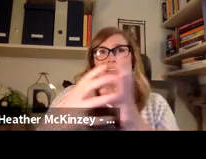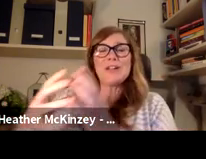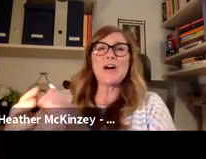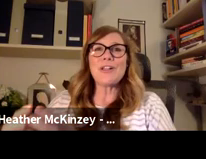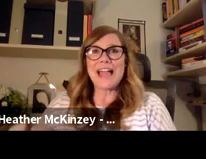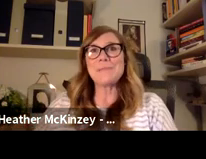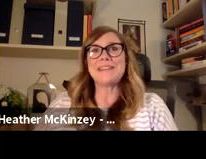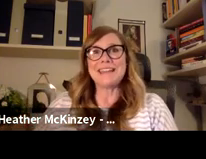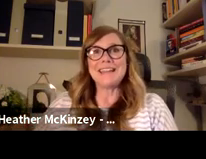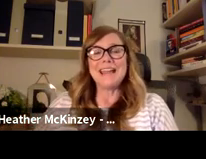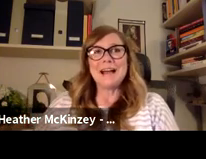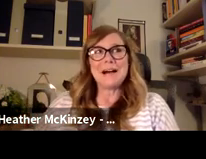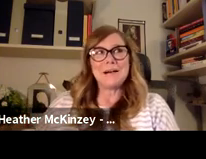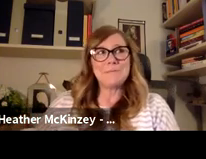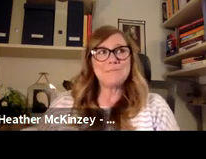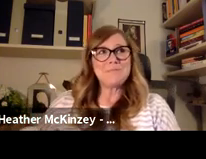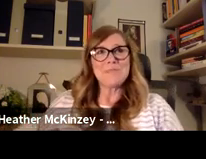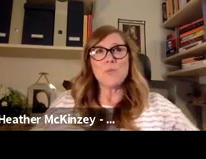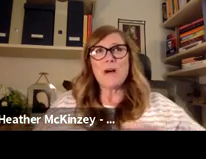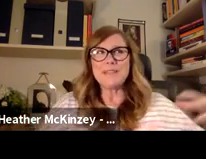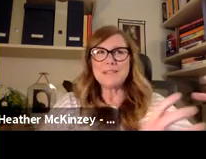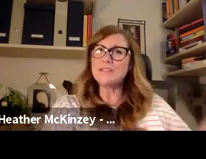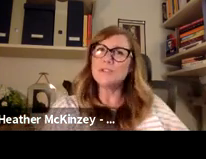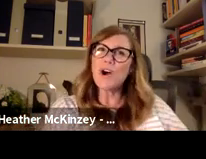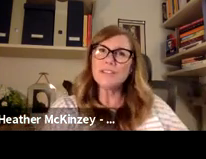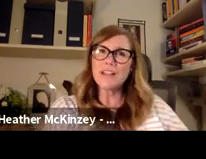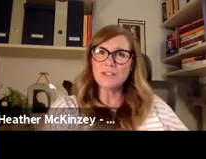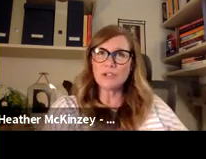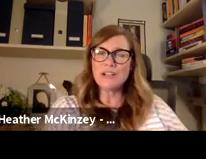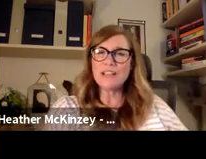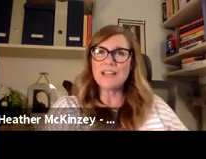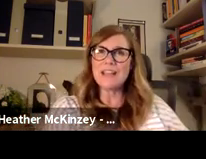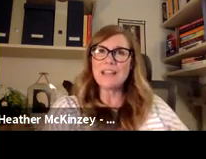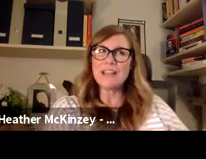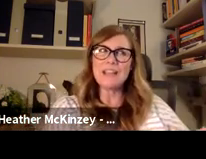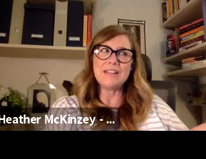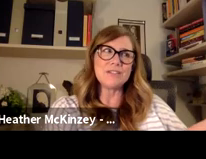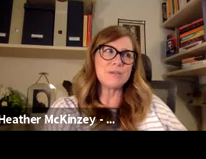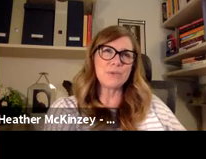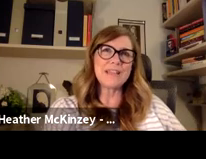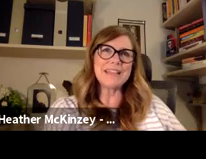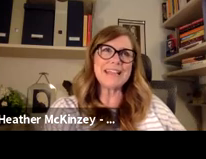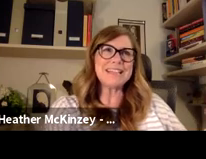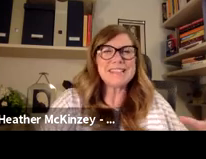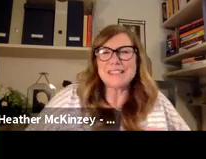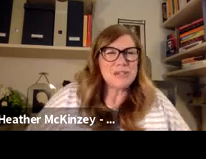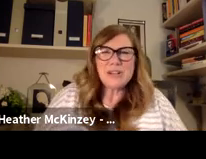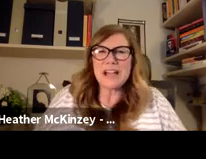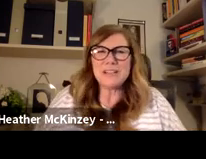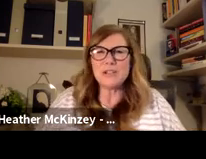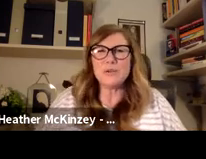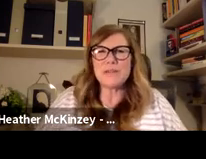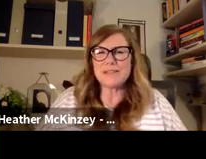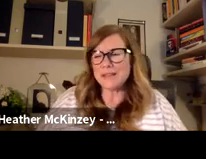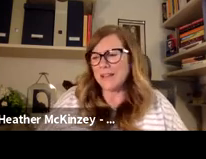it's still all happening. While we did do online learning in the spring, it's still